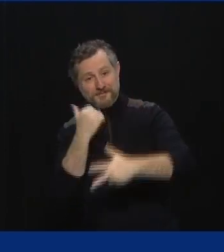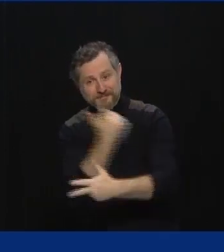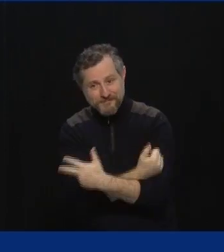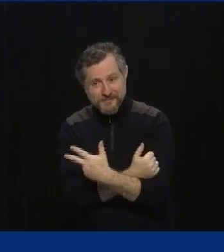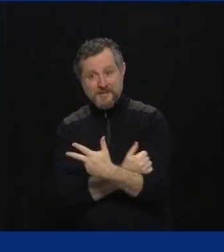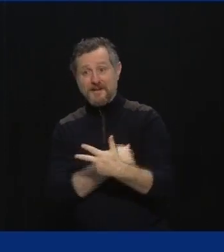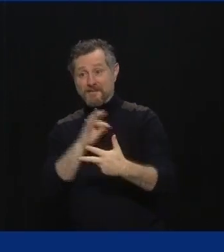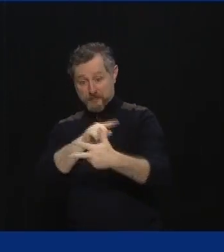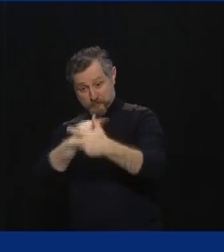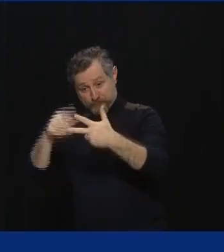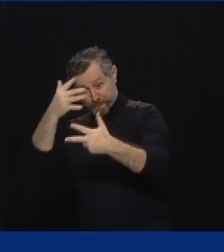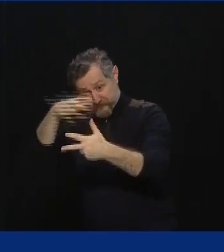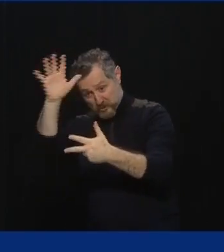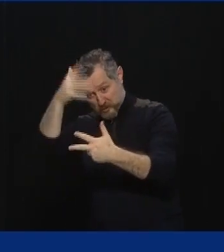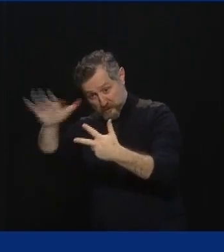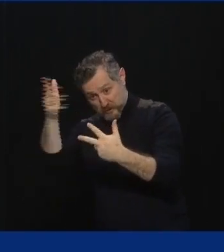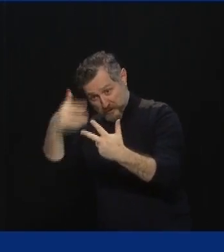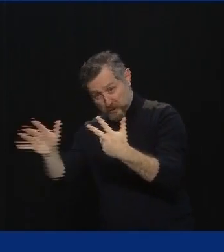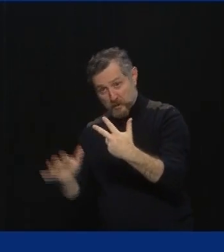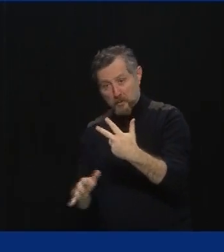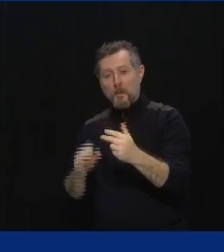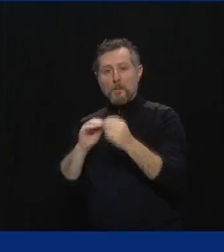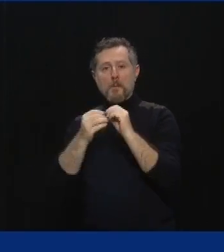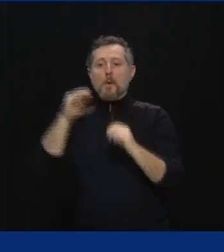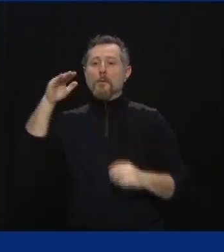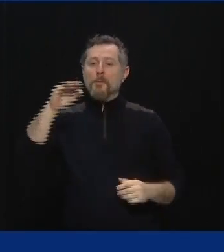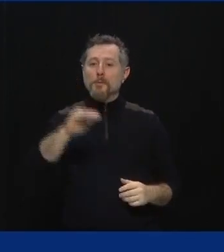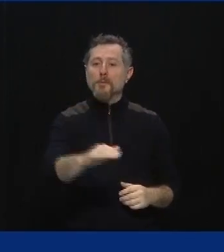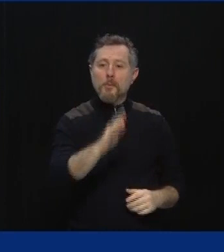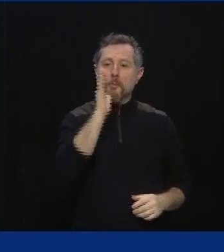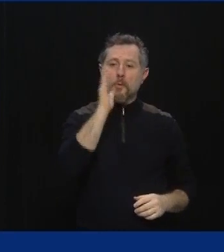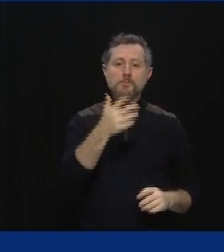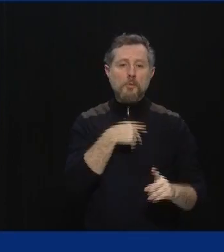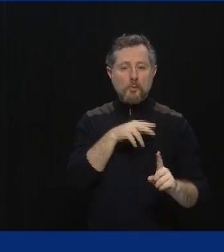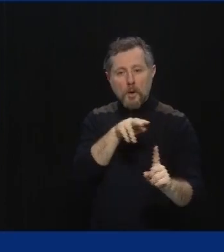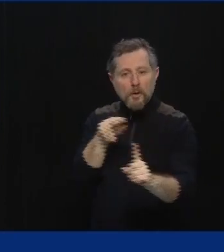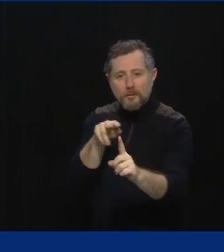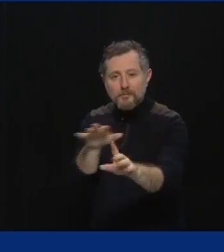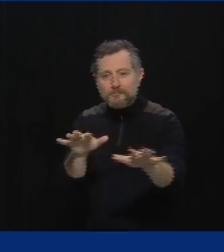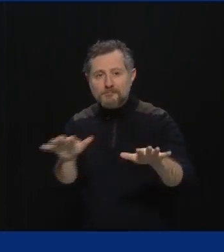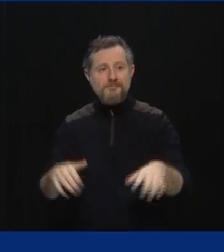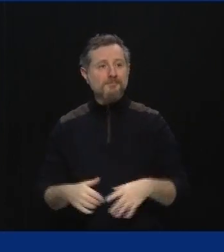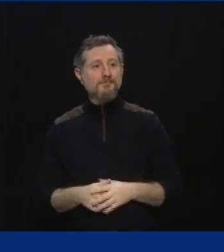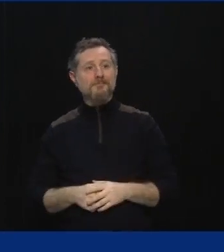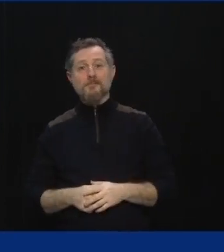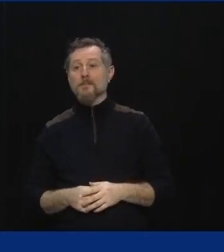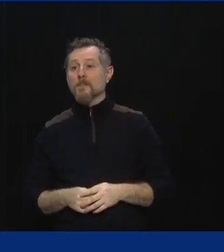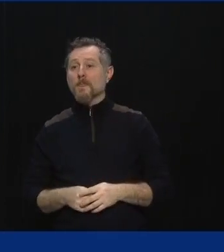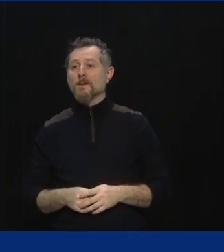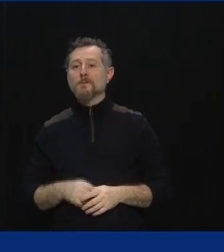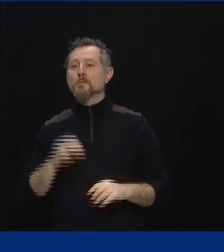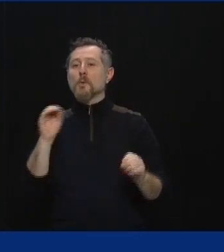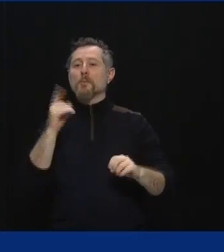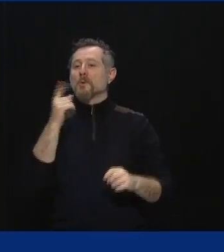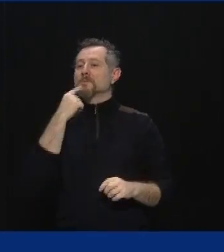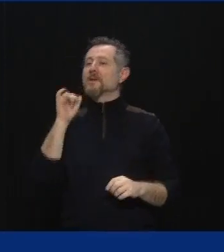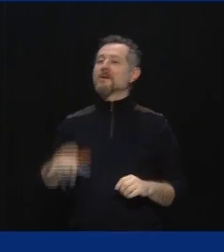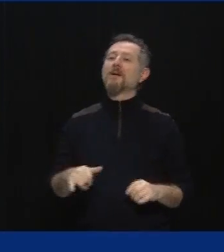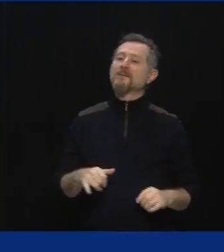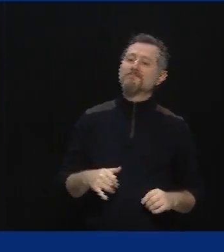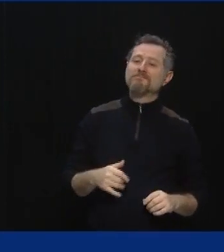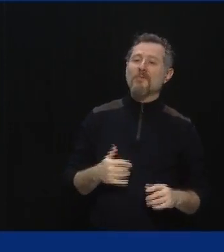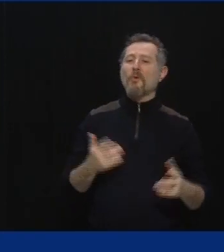done everything we can. The numbers are starting to trend down. I'll watch that. So no one will be able to stand and look at me and say, oh, yes, it's